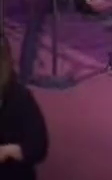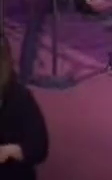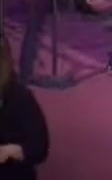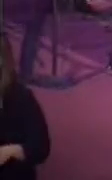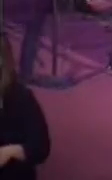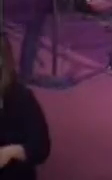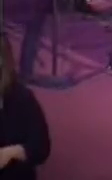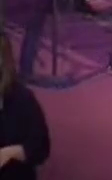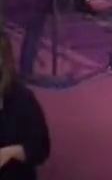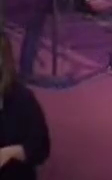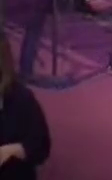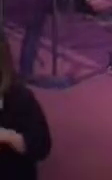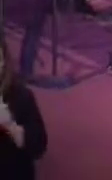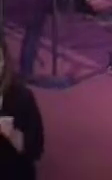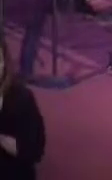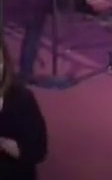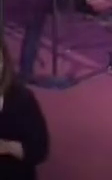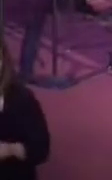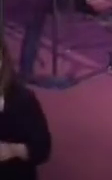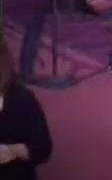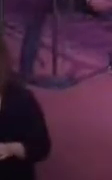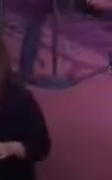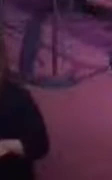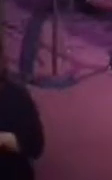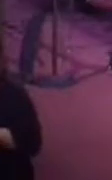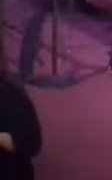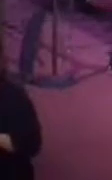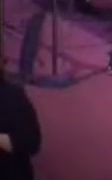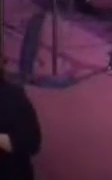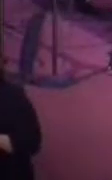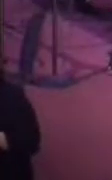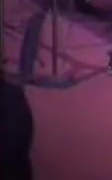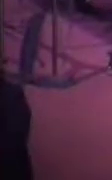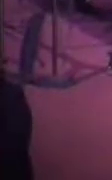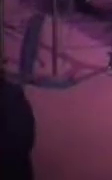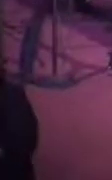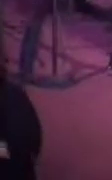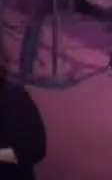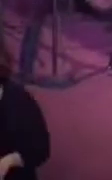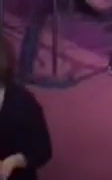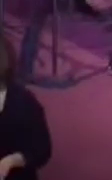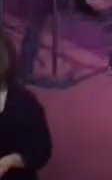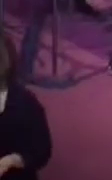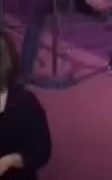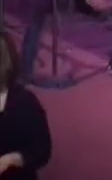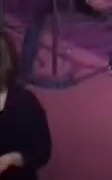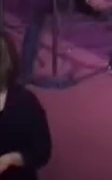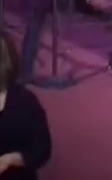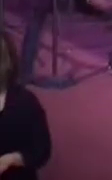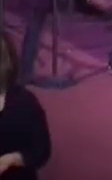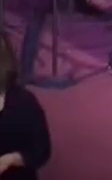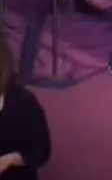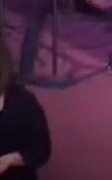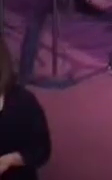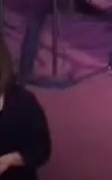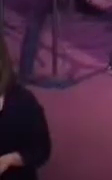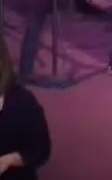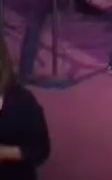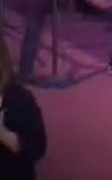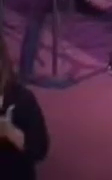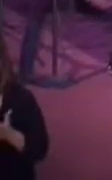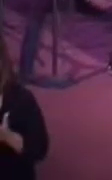at work in your persecution as well. Look at Daniel chapter 6, verse 1. The Bible says that, "Please," and you